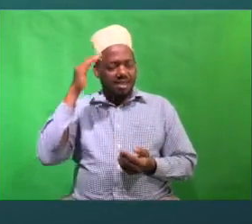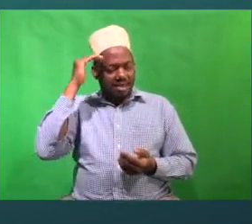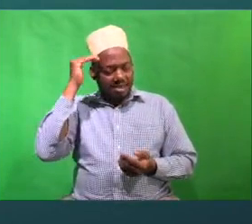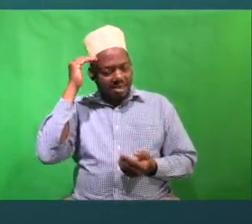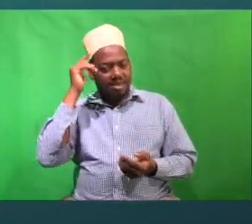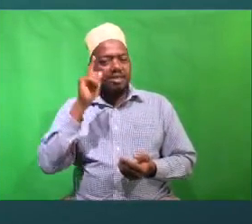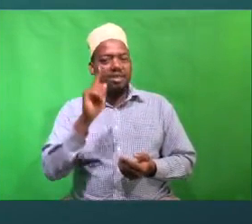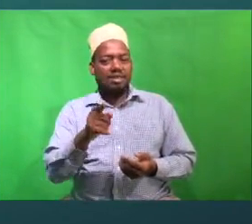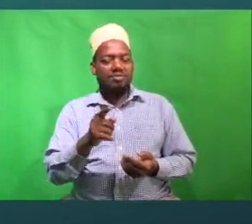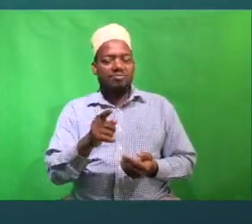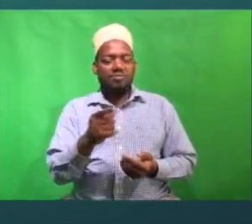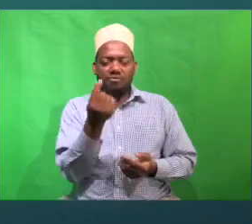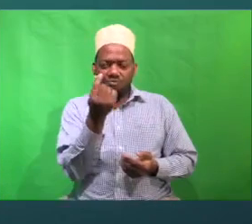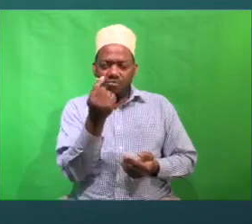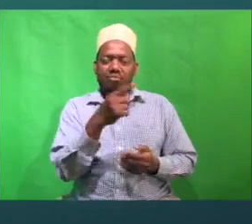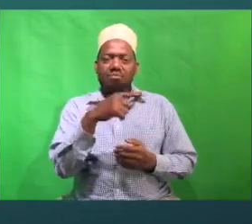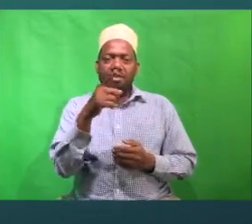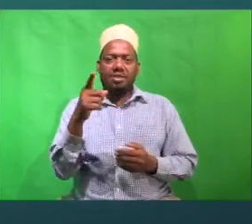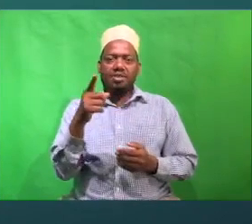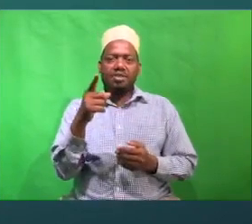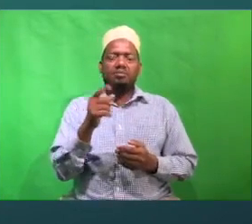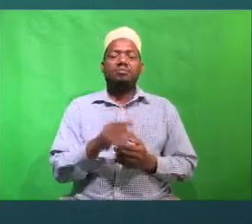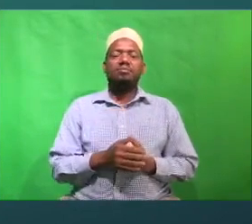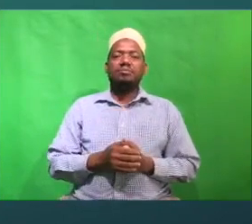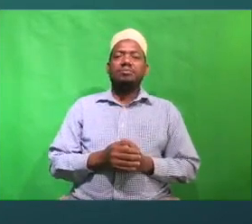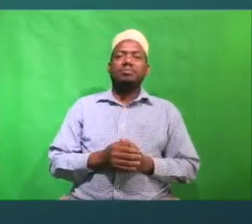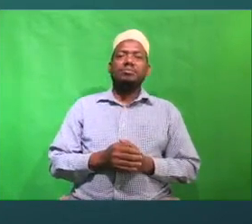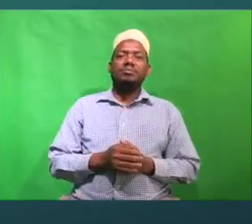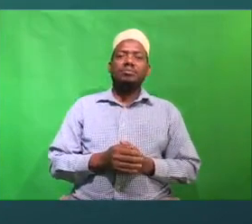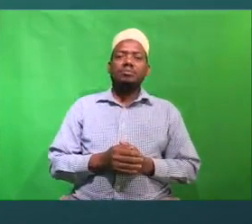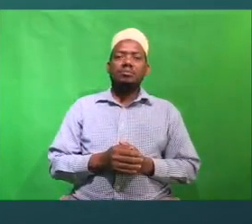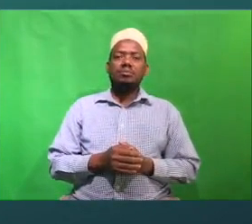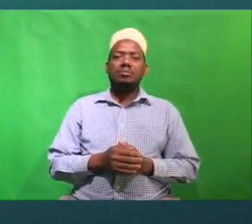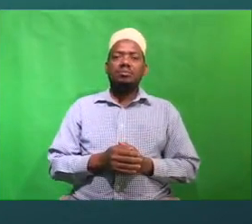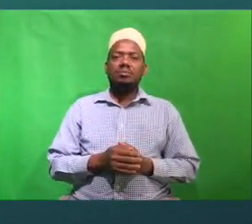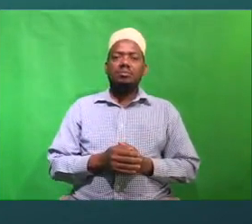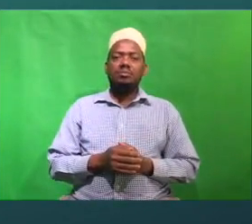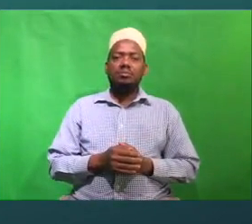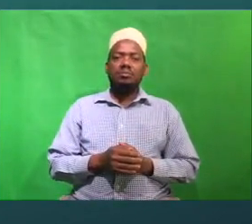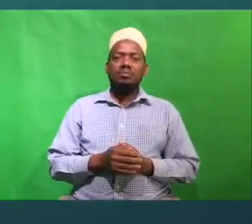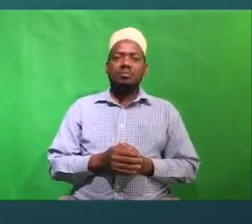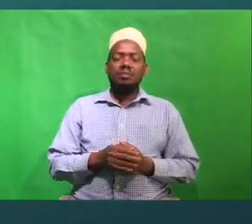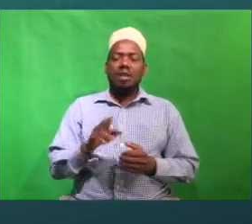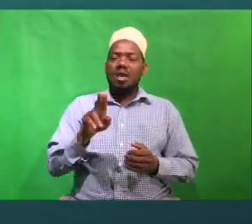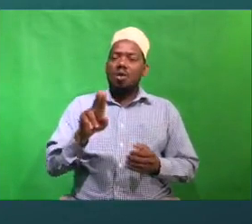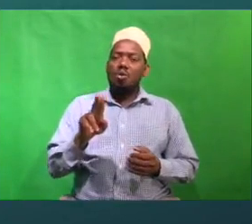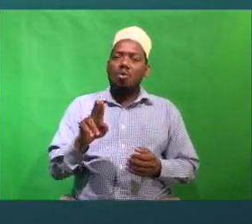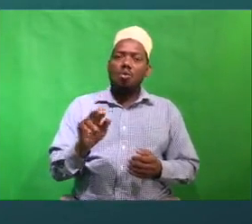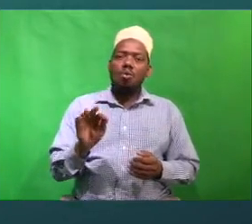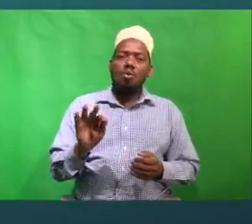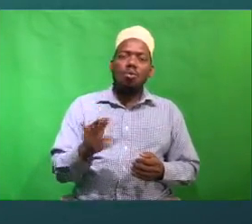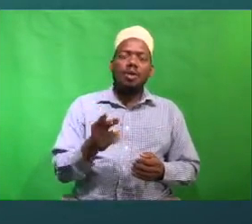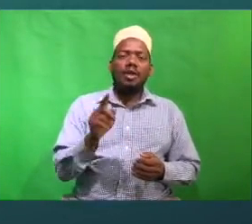think for a few minutes or few seconds, we can say. Who can try?